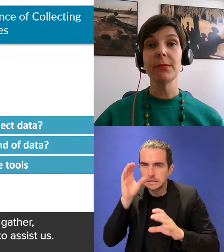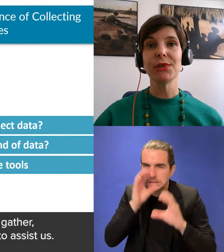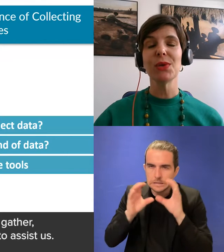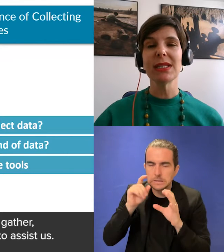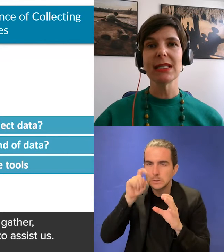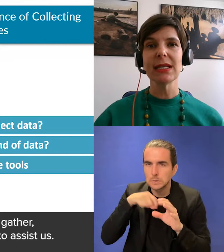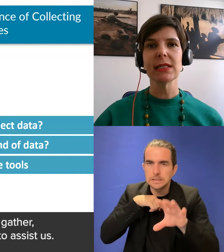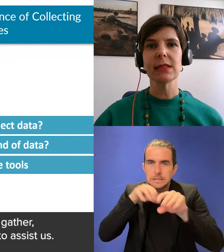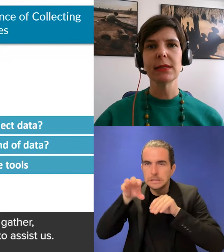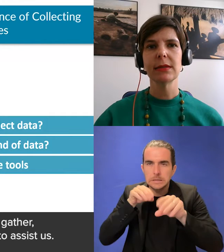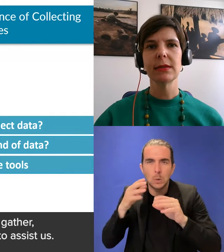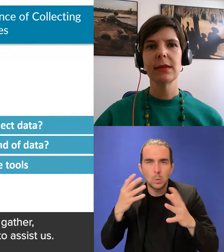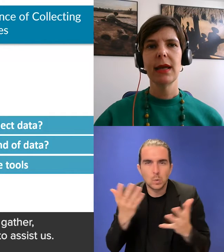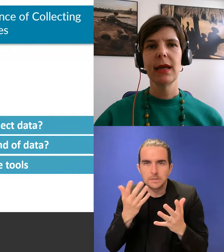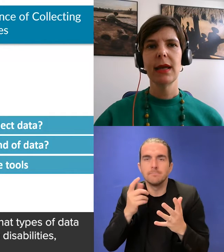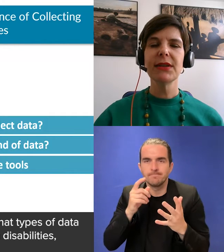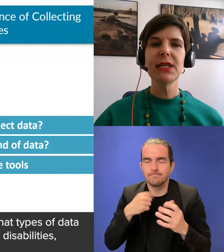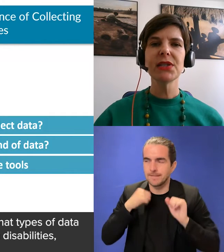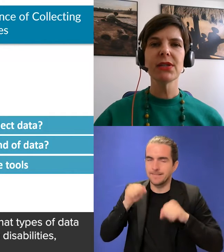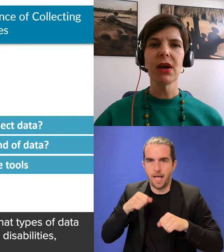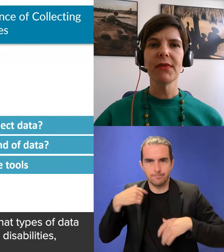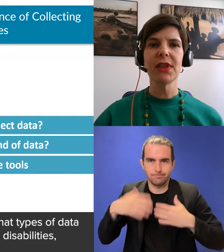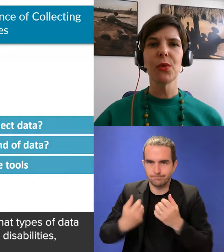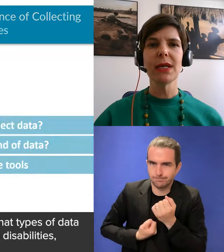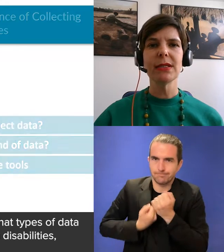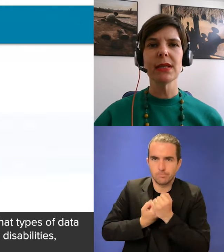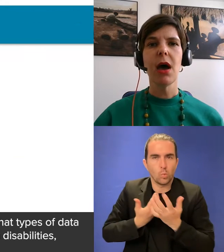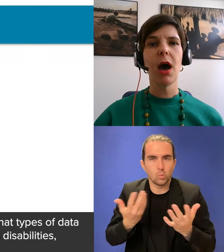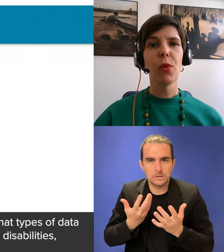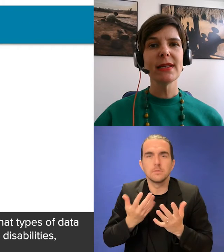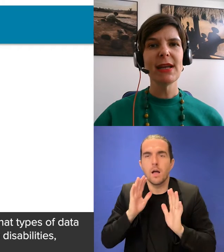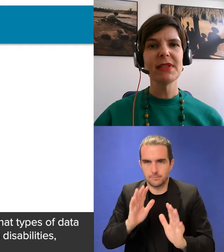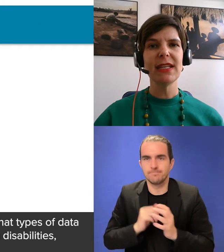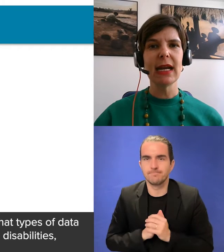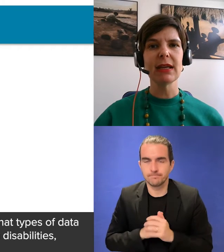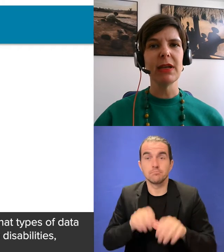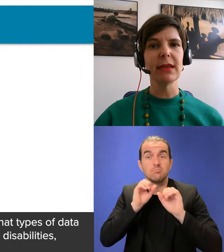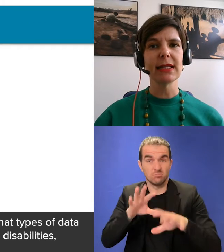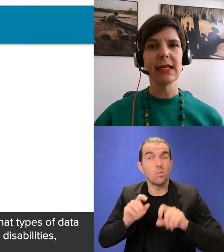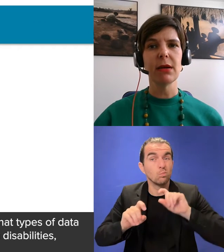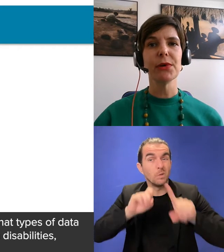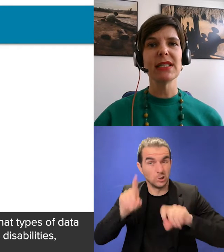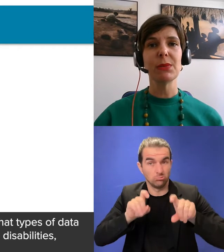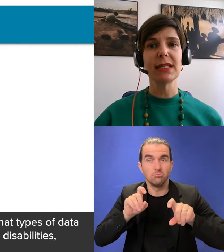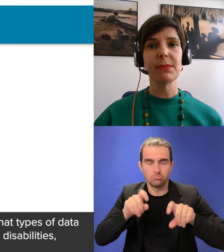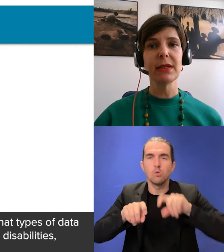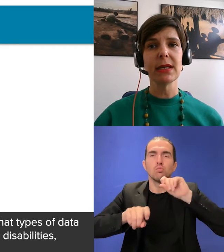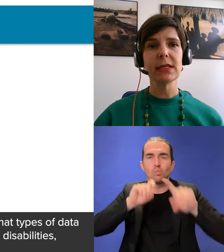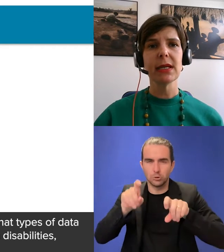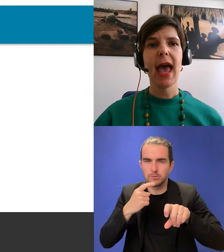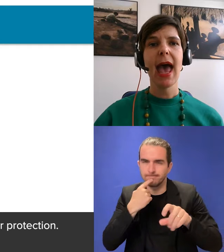have available to assist us. The activity starts off with a quiz on what types of data can be collected on persons